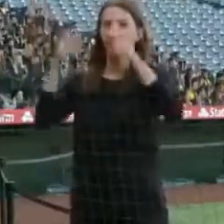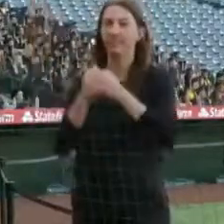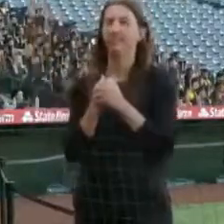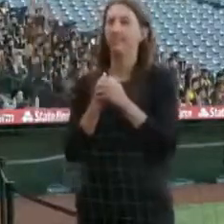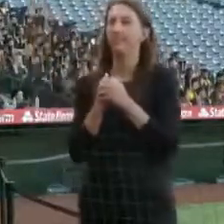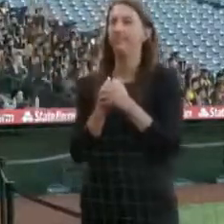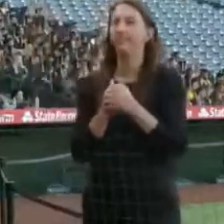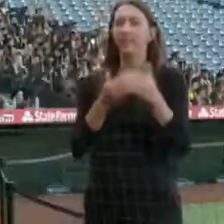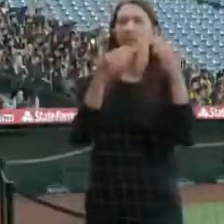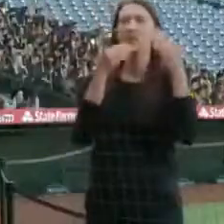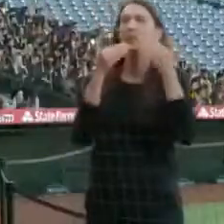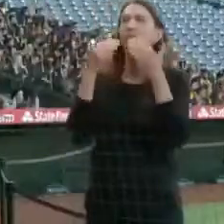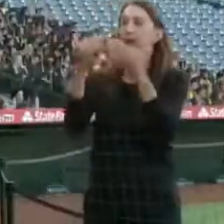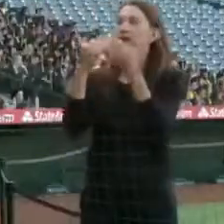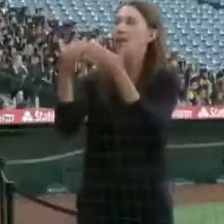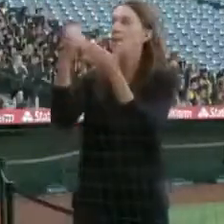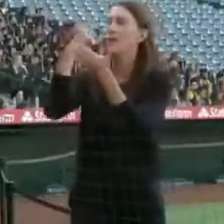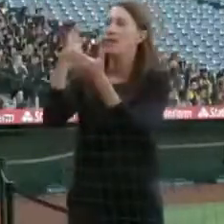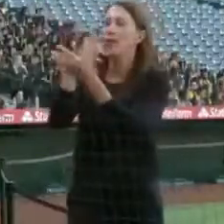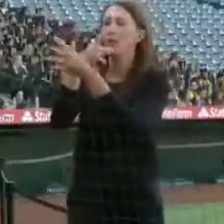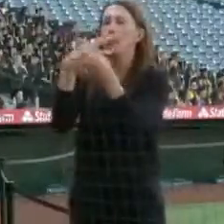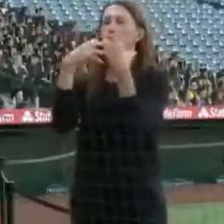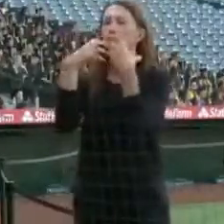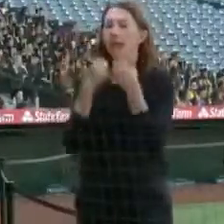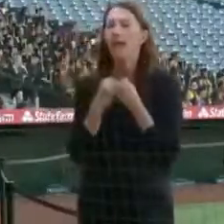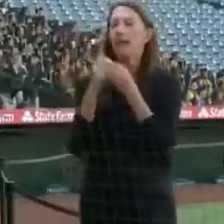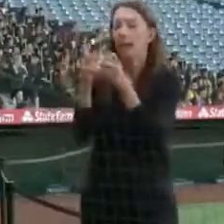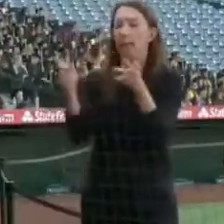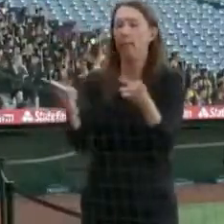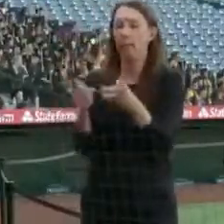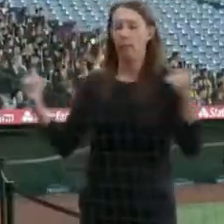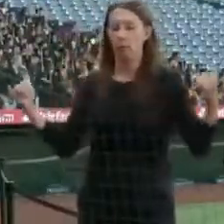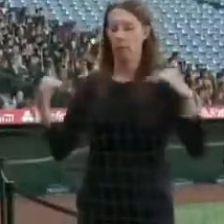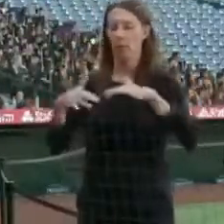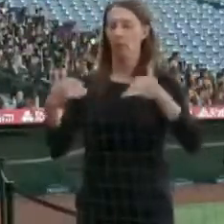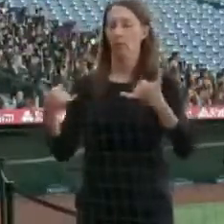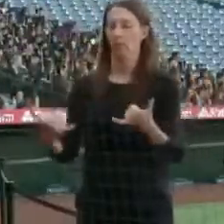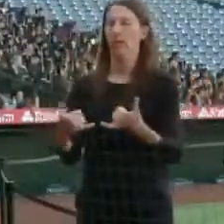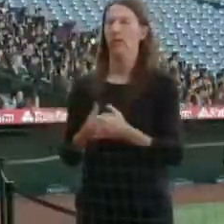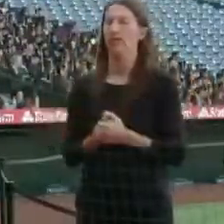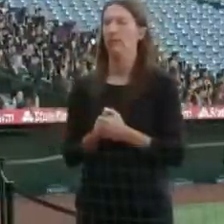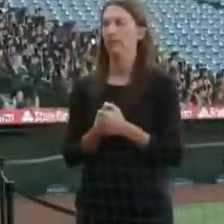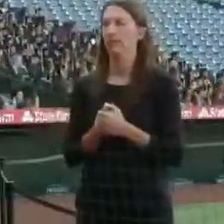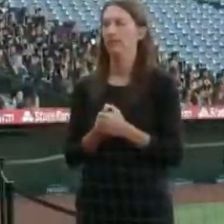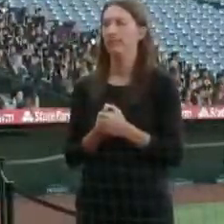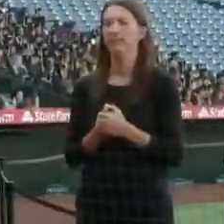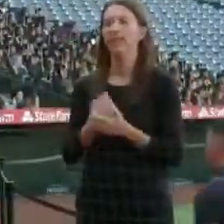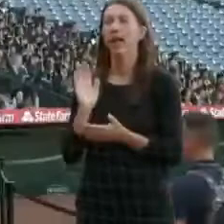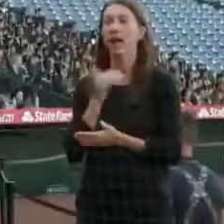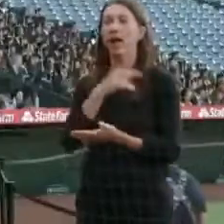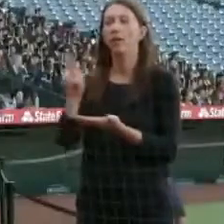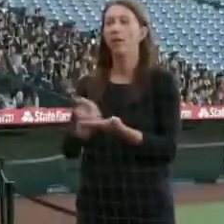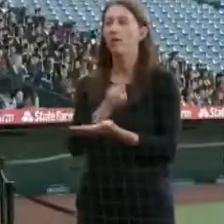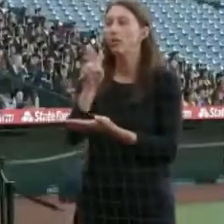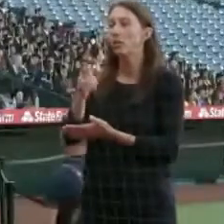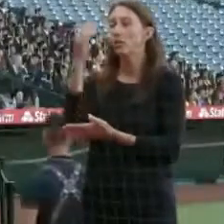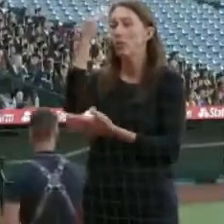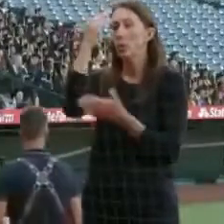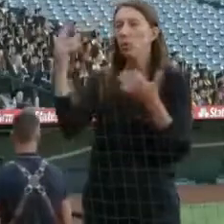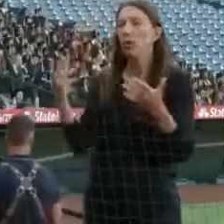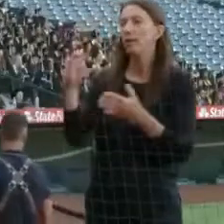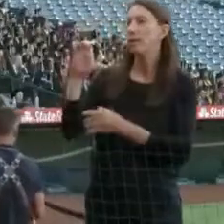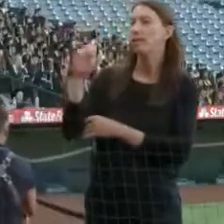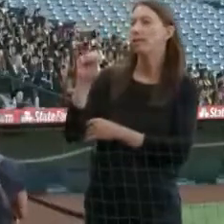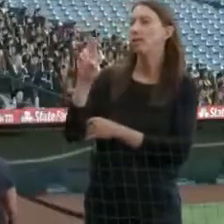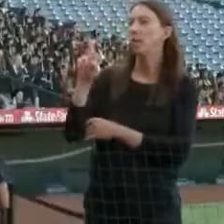We thank them for protecting the place where we meet today. Our university is known as Cal State